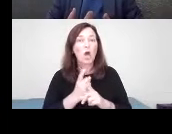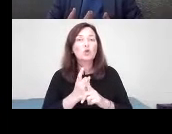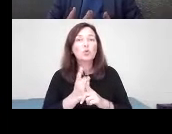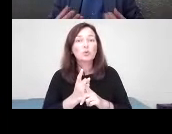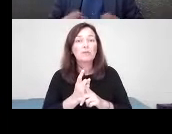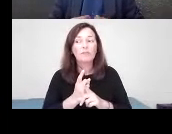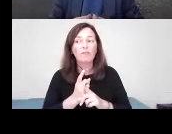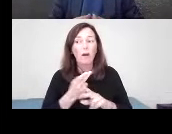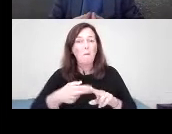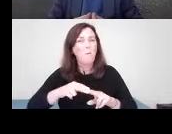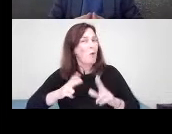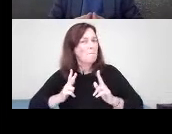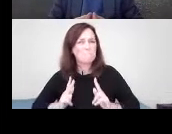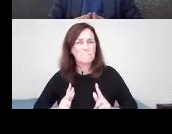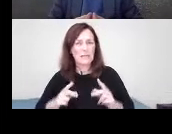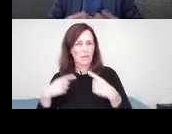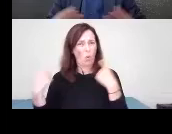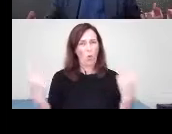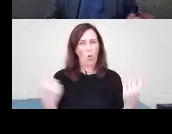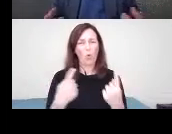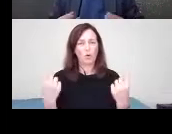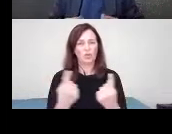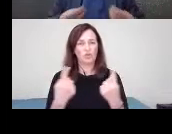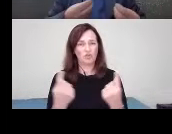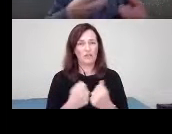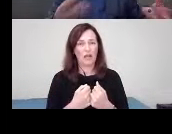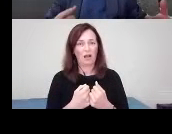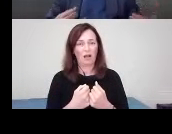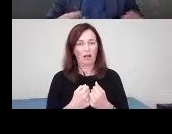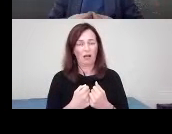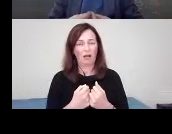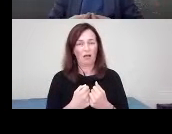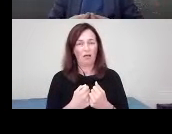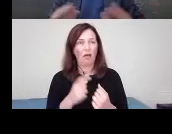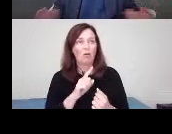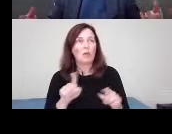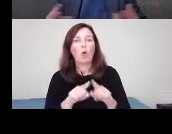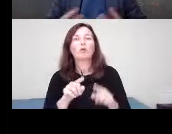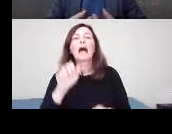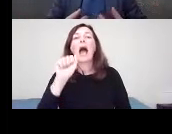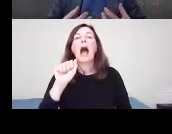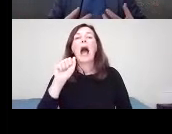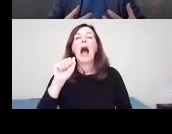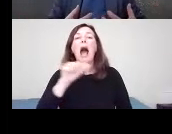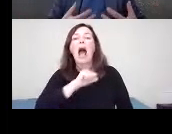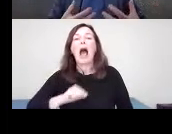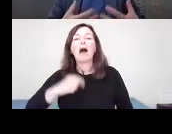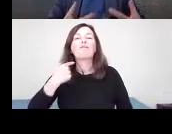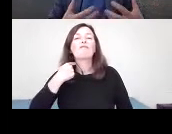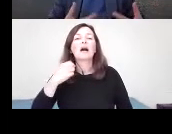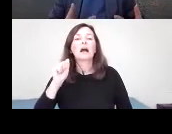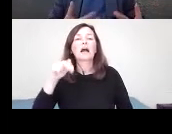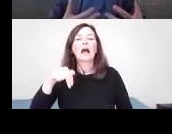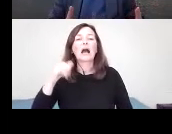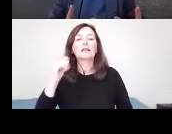examples about the small conflicts happening in our workplaces or inside the families or amongst of friends or whoever. But that's